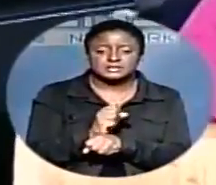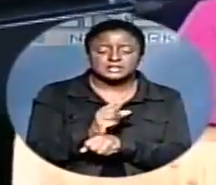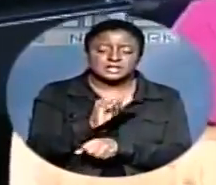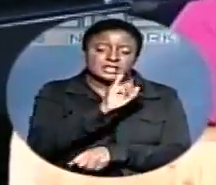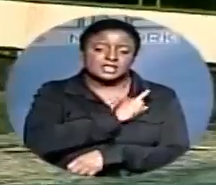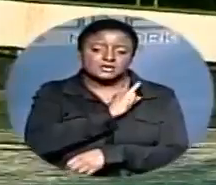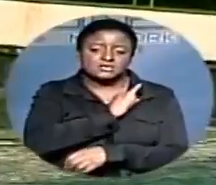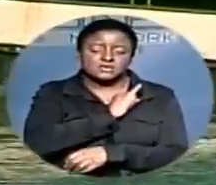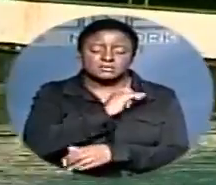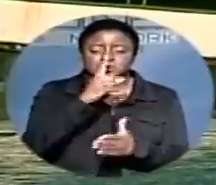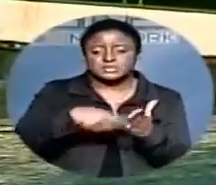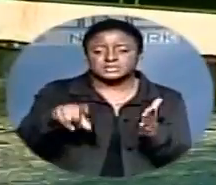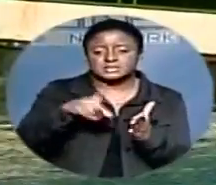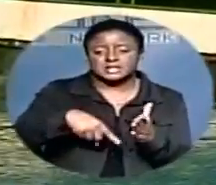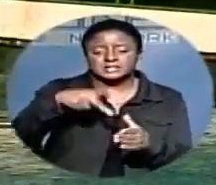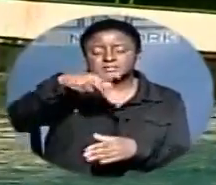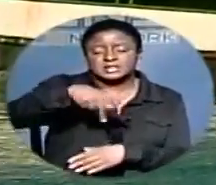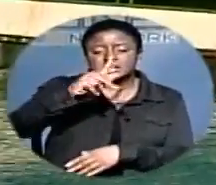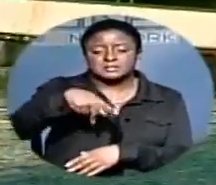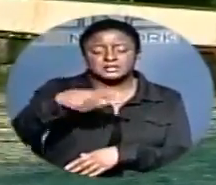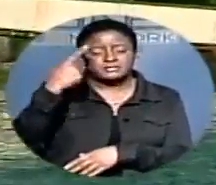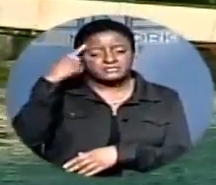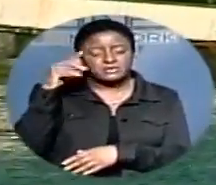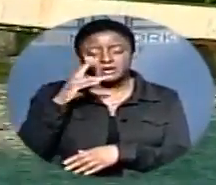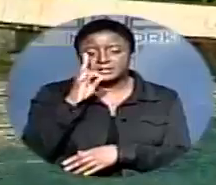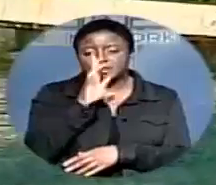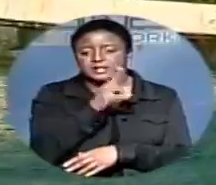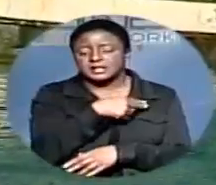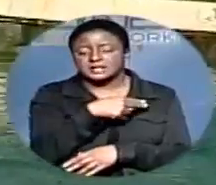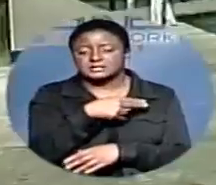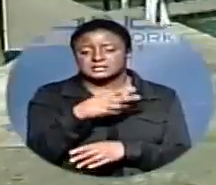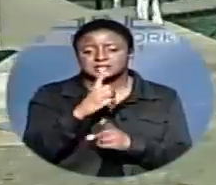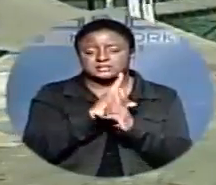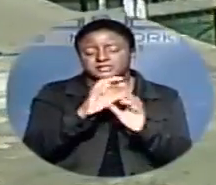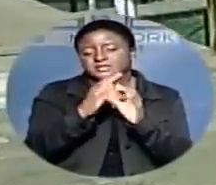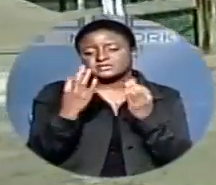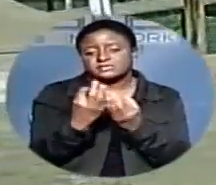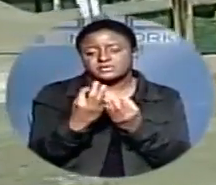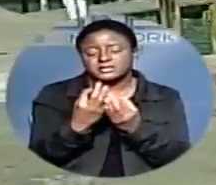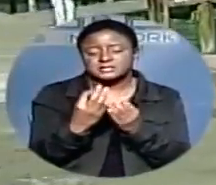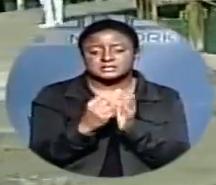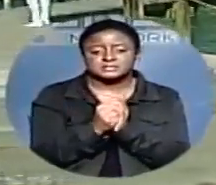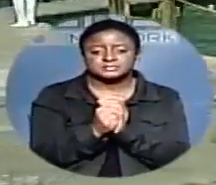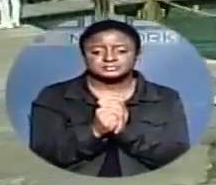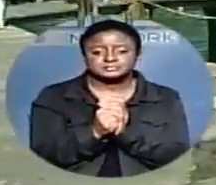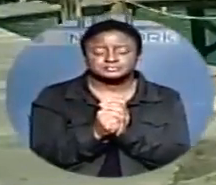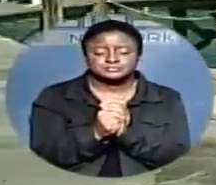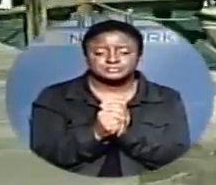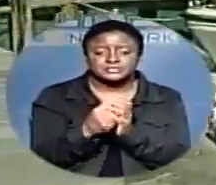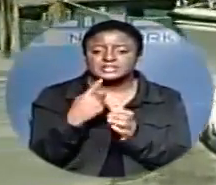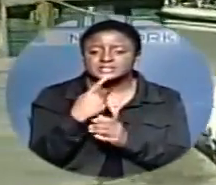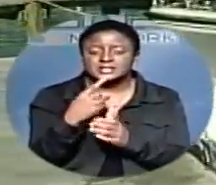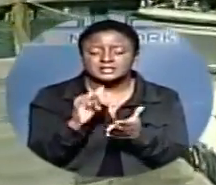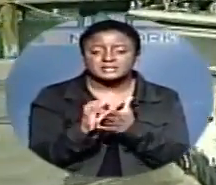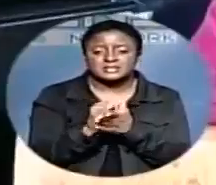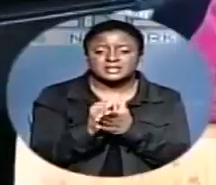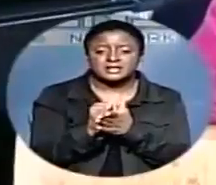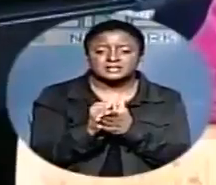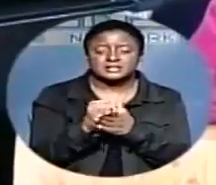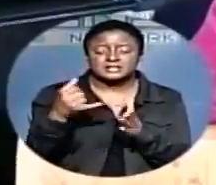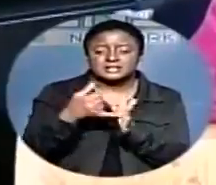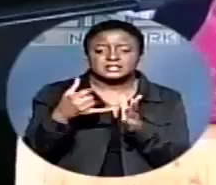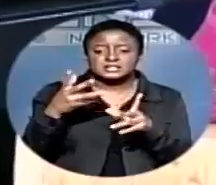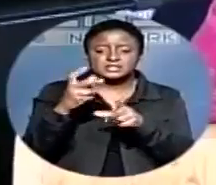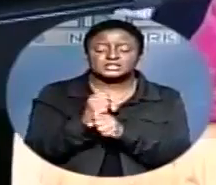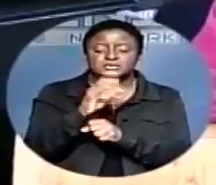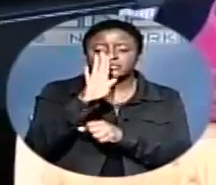Defense Force. He says while Mr. Christie chants that he is ready to govern on day one, his record says otherwise, as it took 4 years for him to appoint a